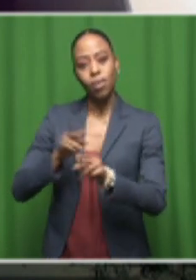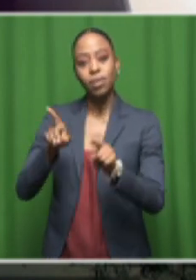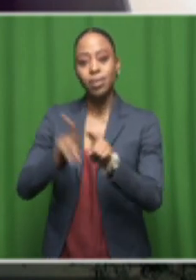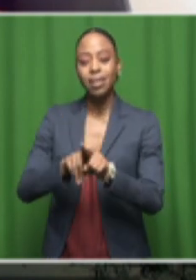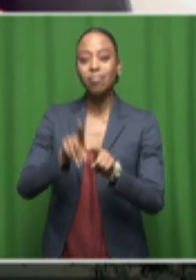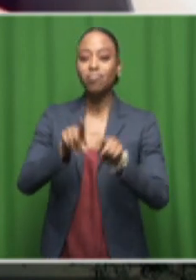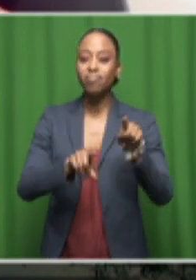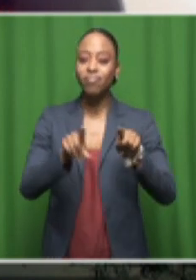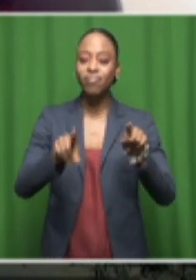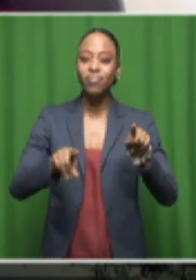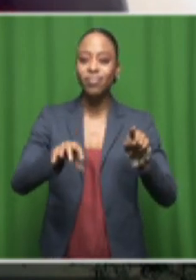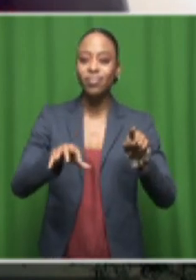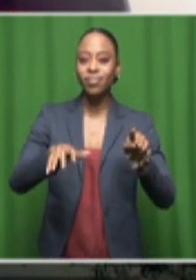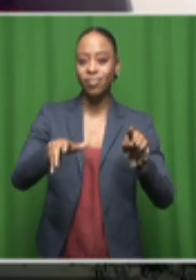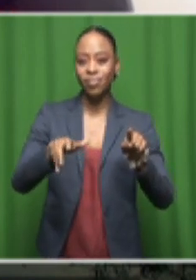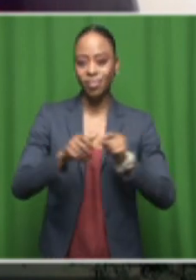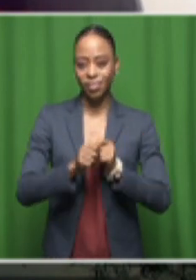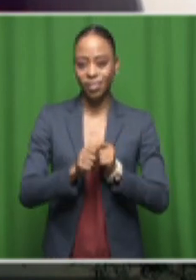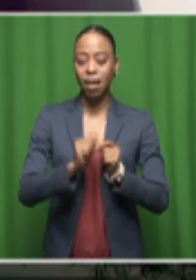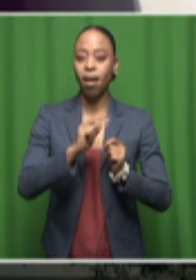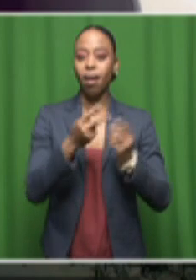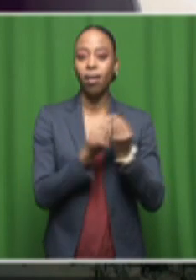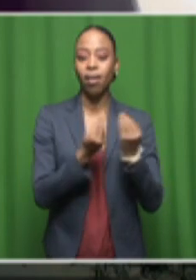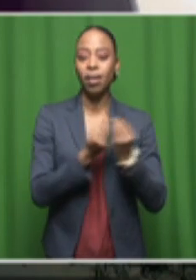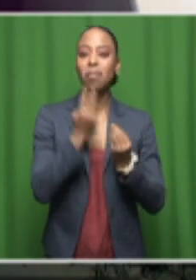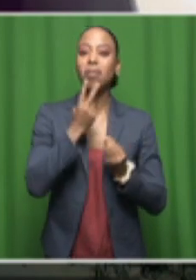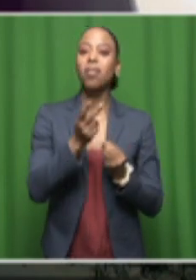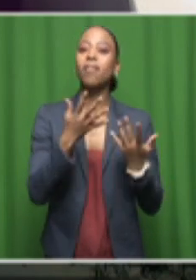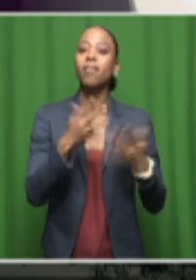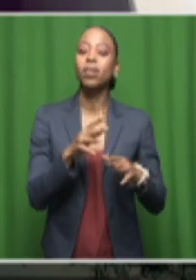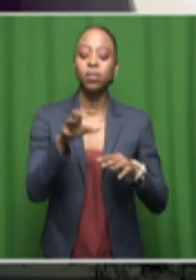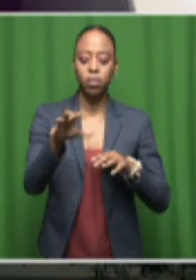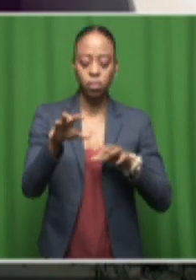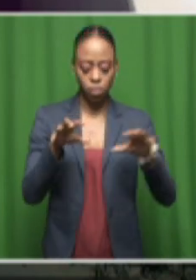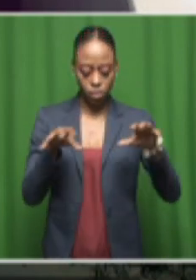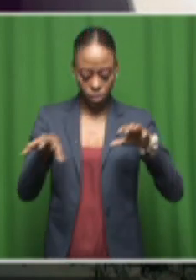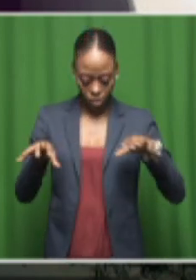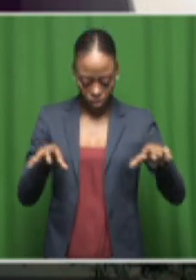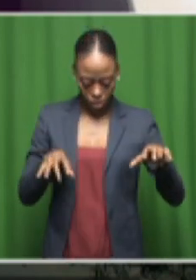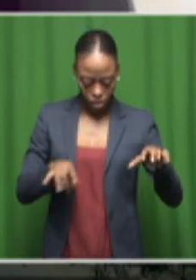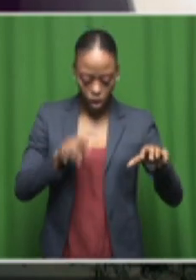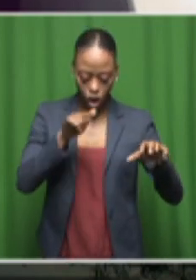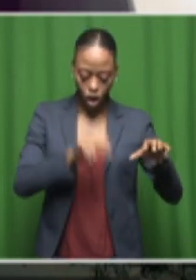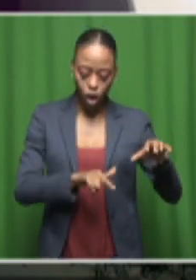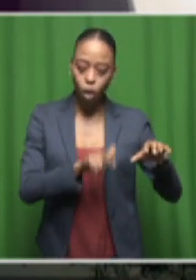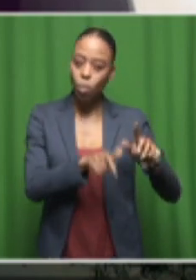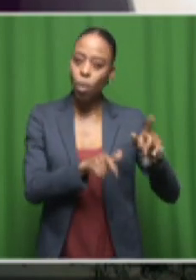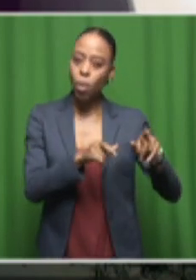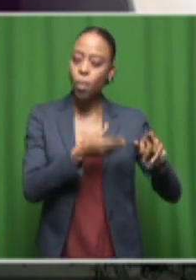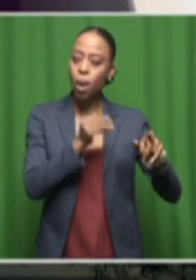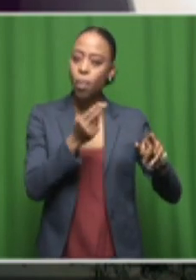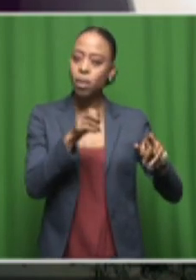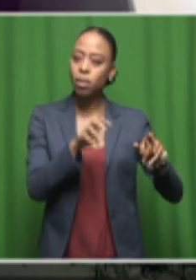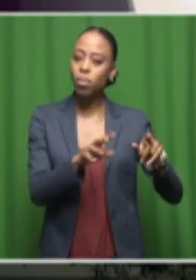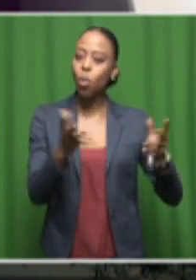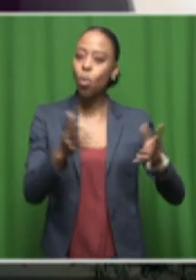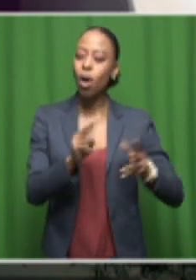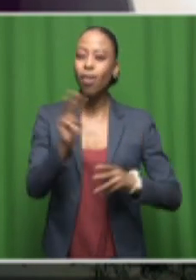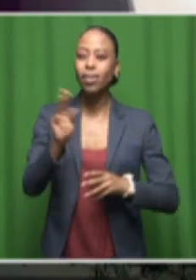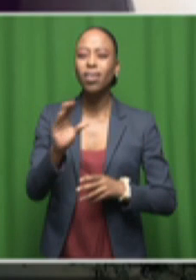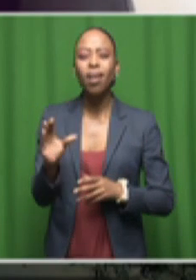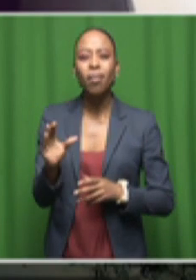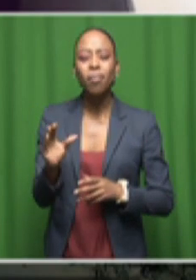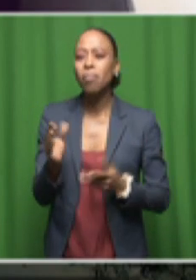different provinces. So, from what I'm seeing on the map, we can see that the lowest prevalence of HIV is in the Western